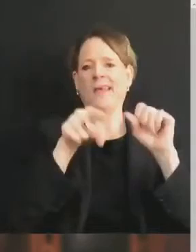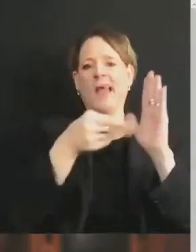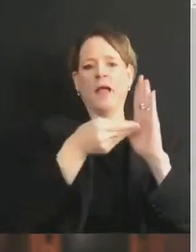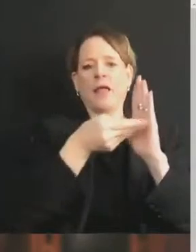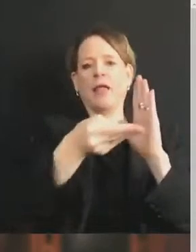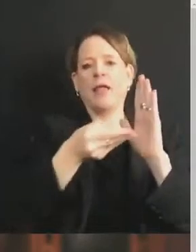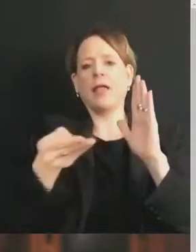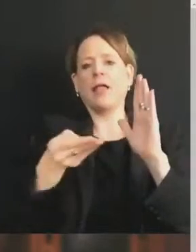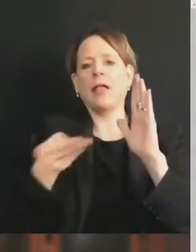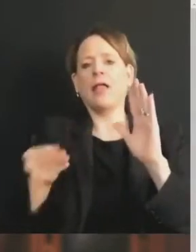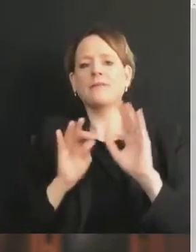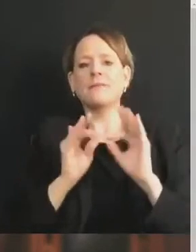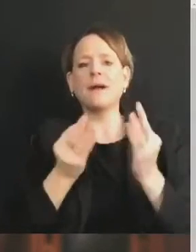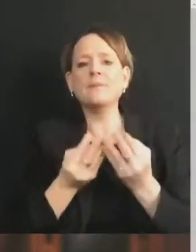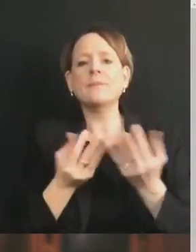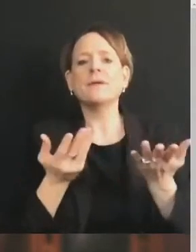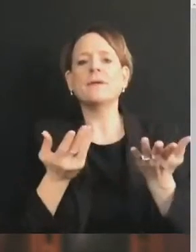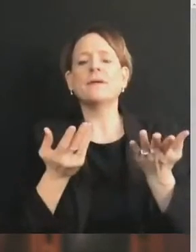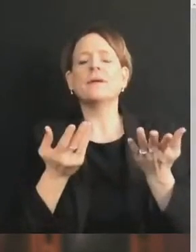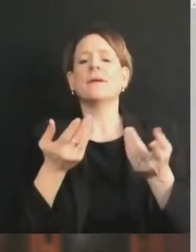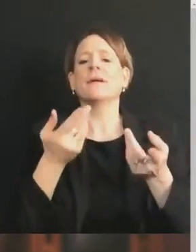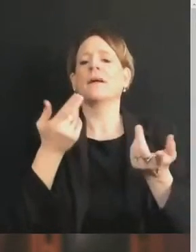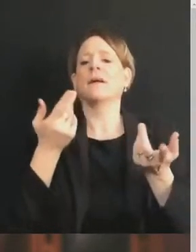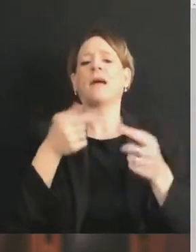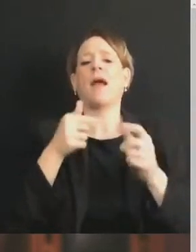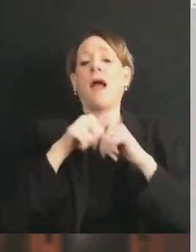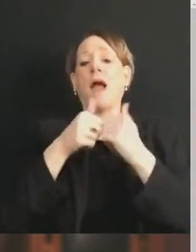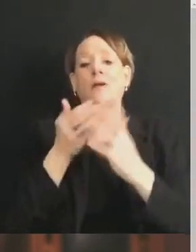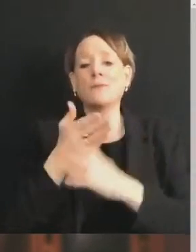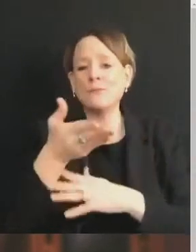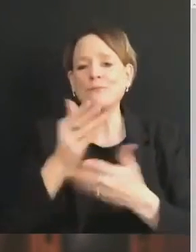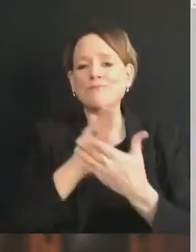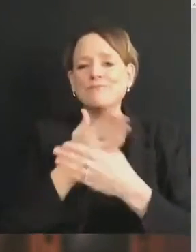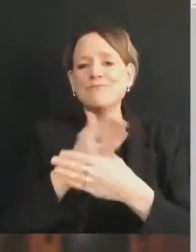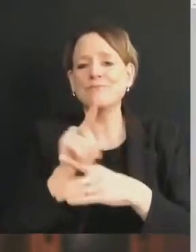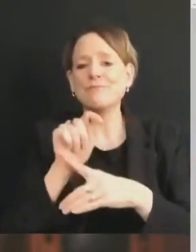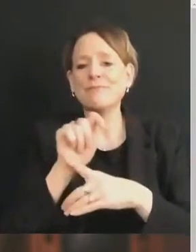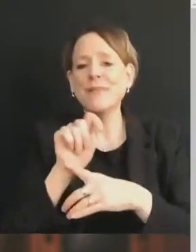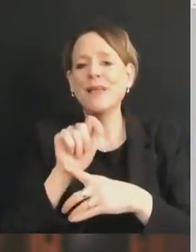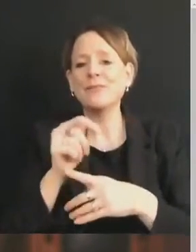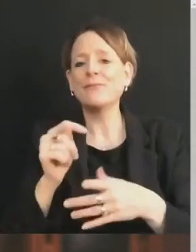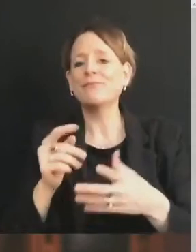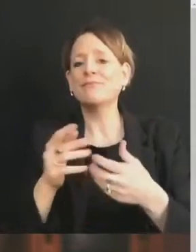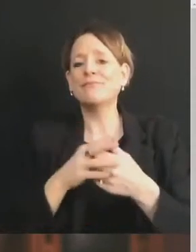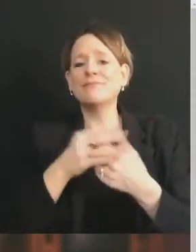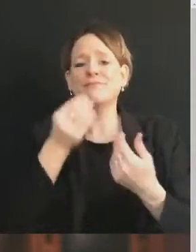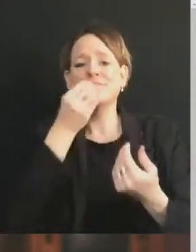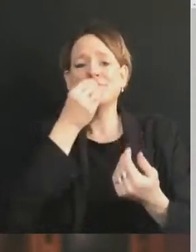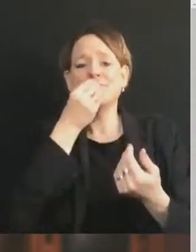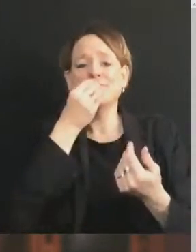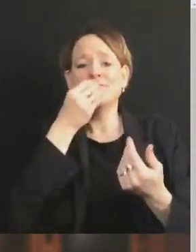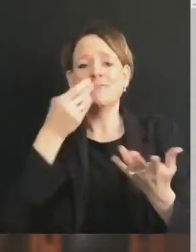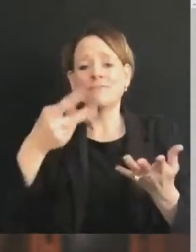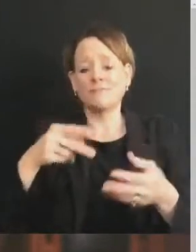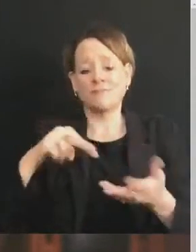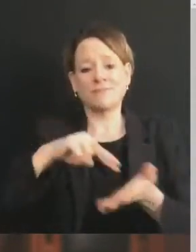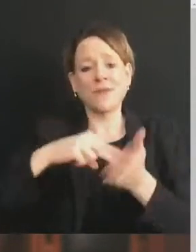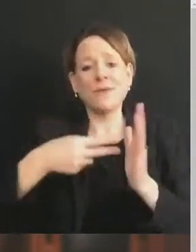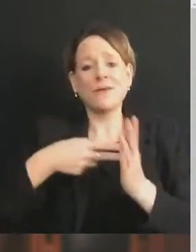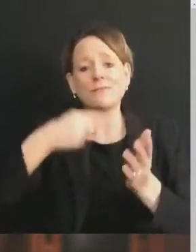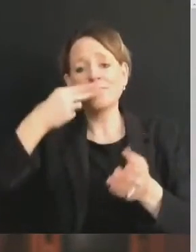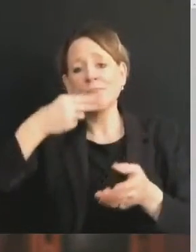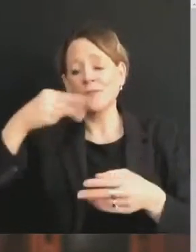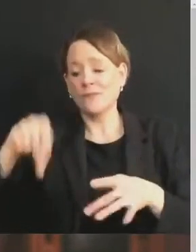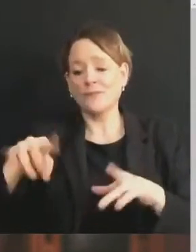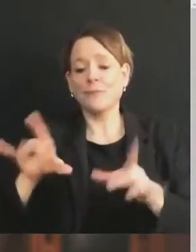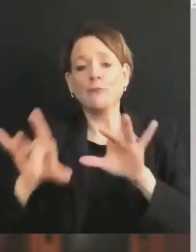bathrooms. Everybody's reaching into the same silverware drawer for a fork and a knife, right? Those